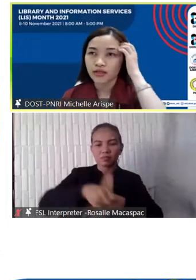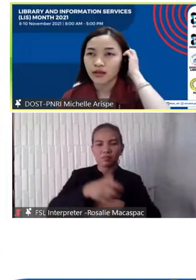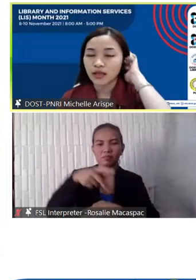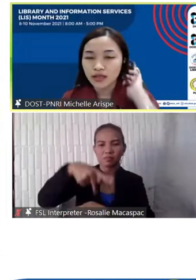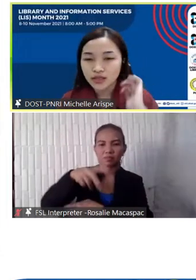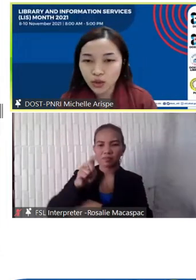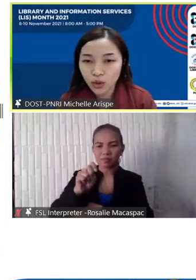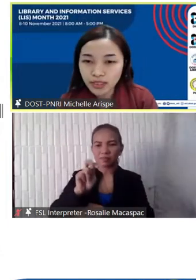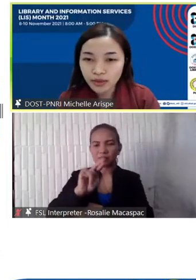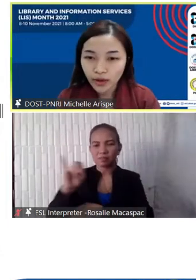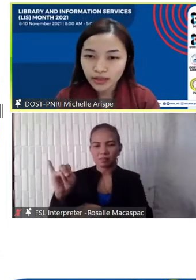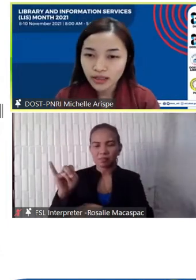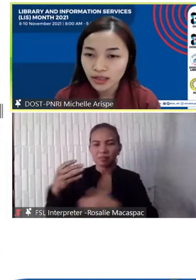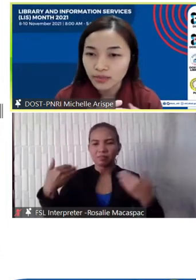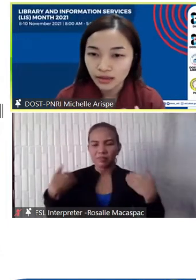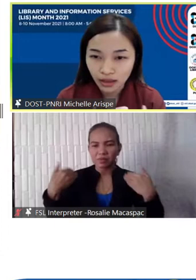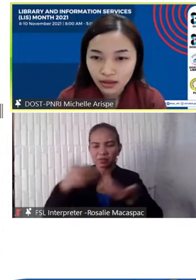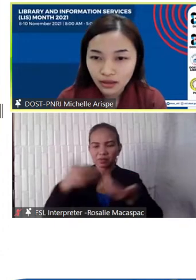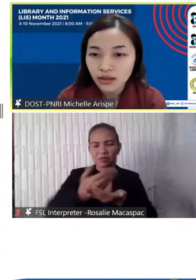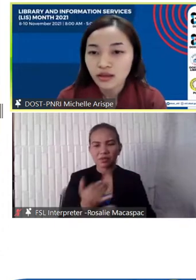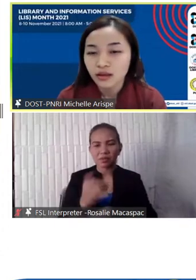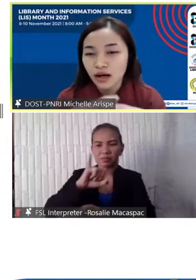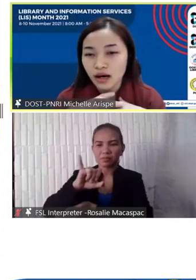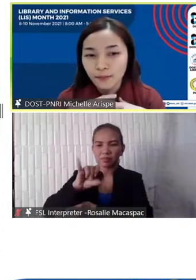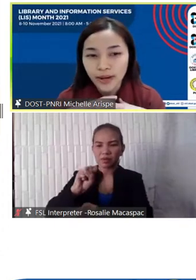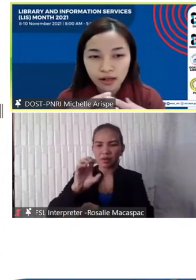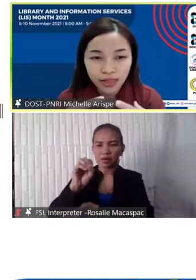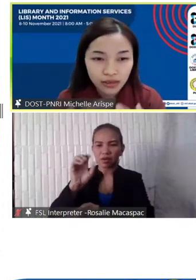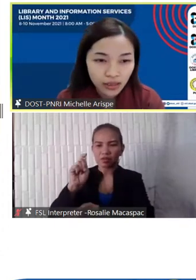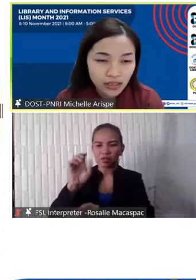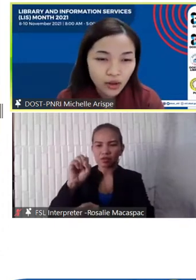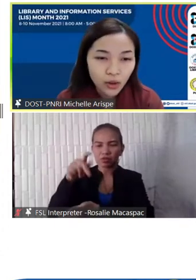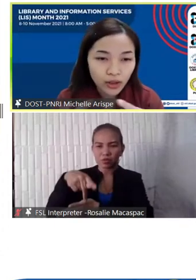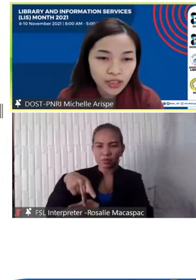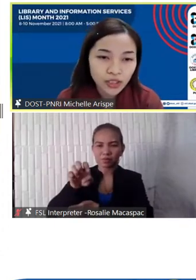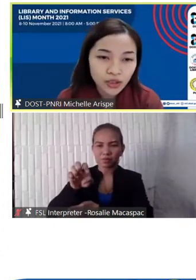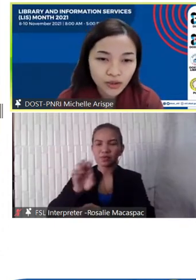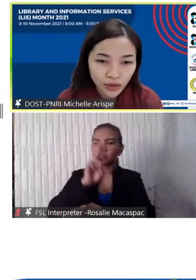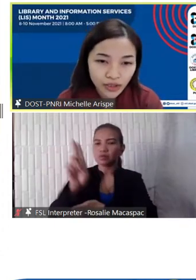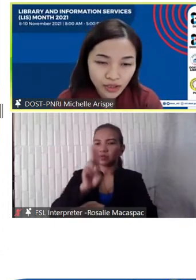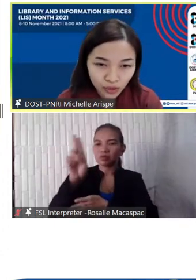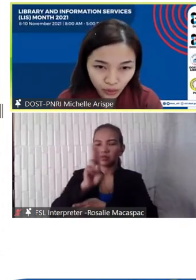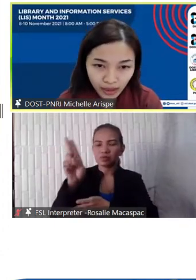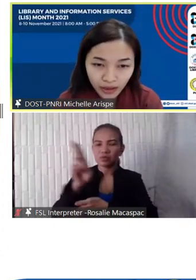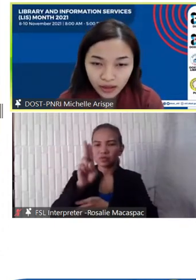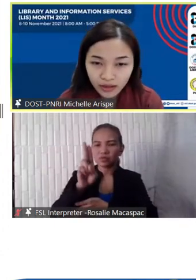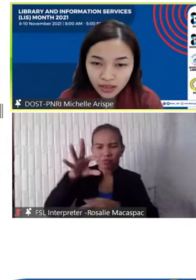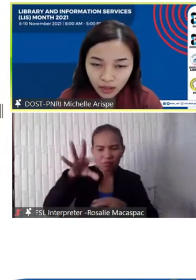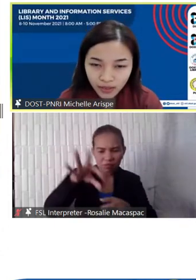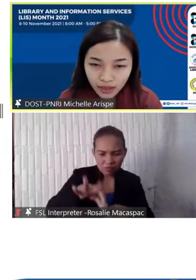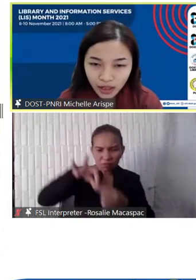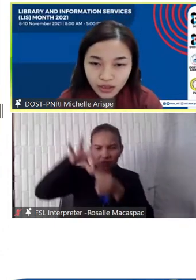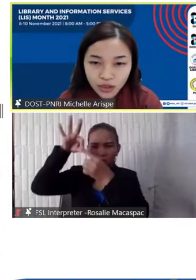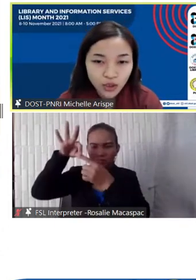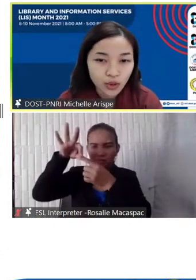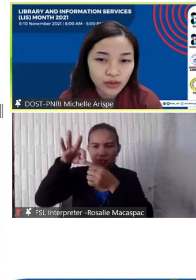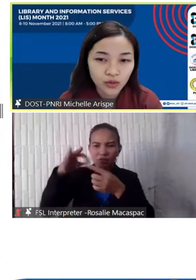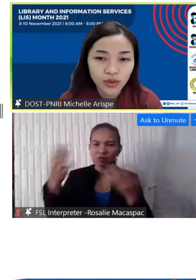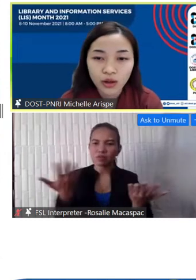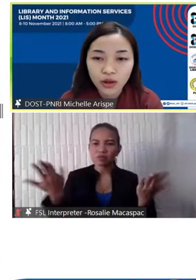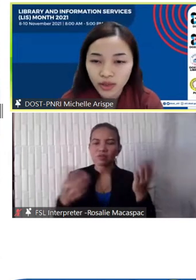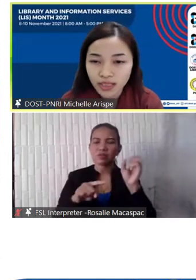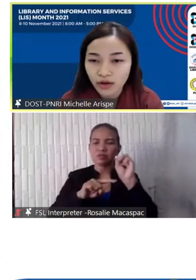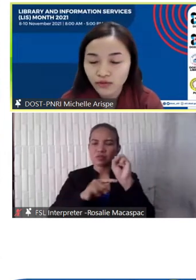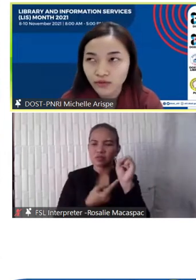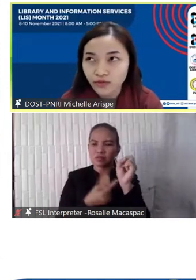mga certain isotopes na pwedeng gamitin para matrace ang origin o source ng tubig. This helps us ensure